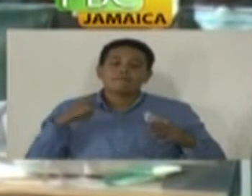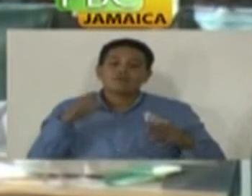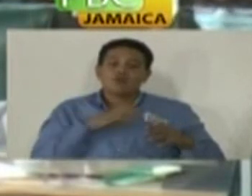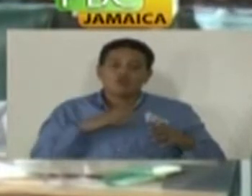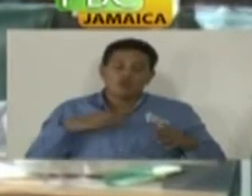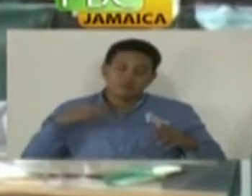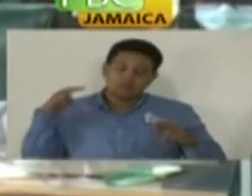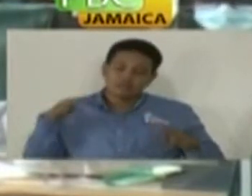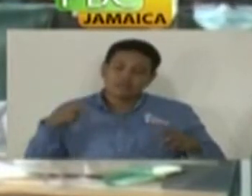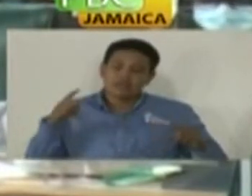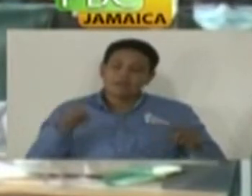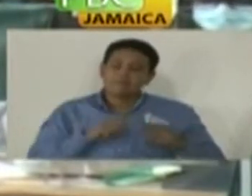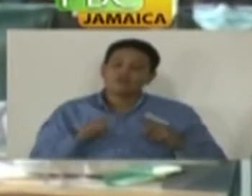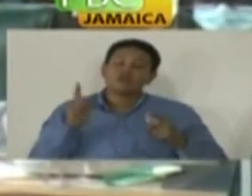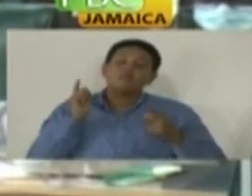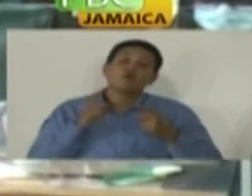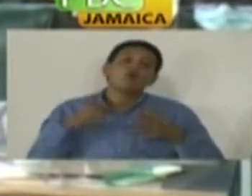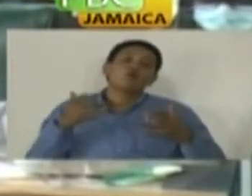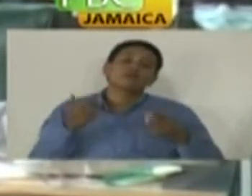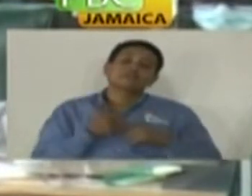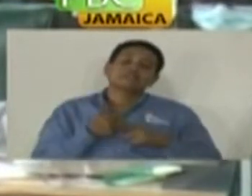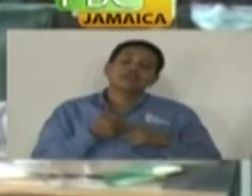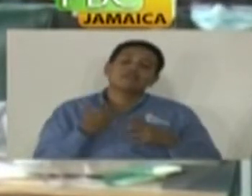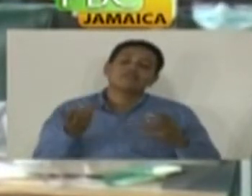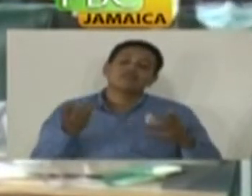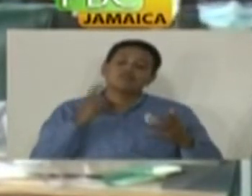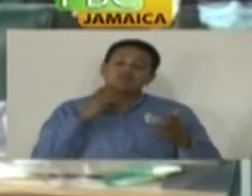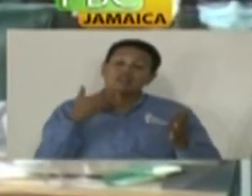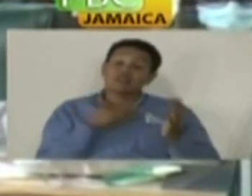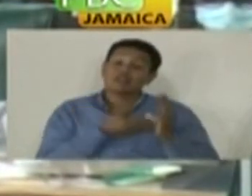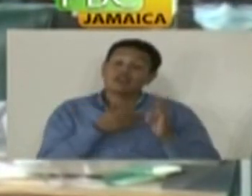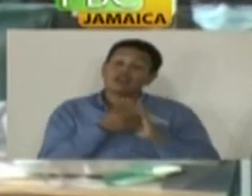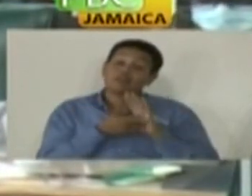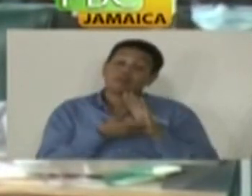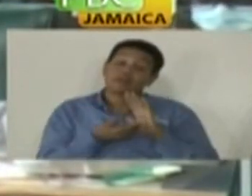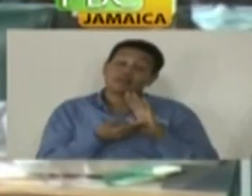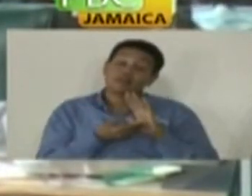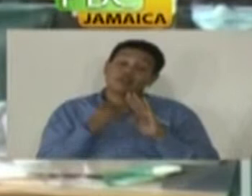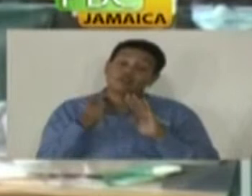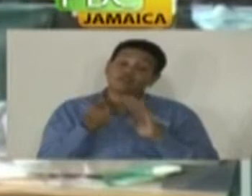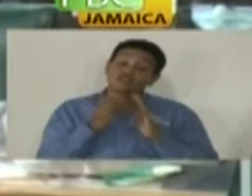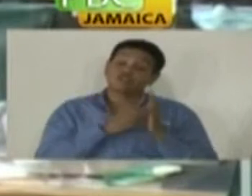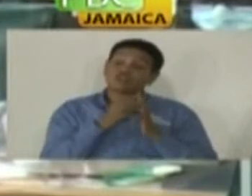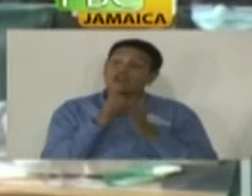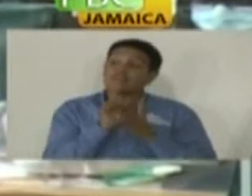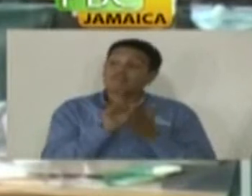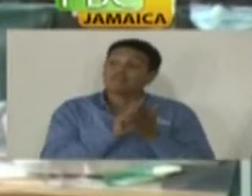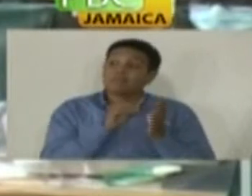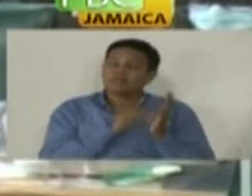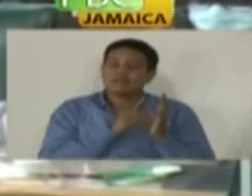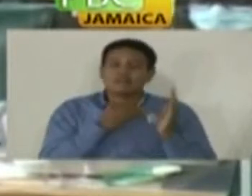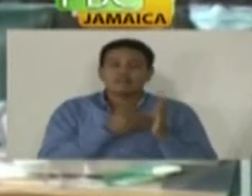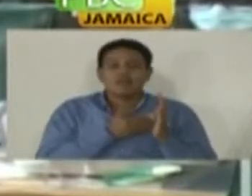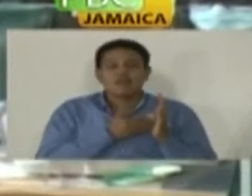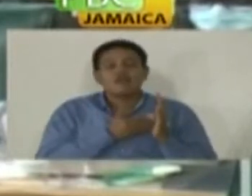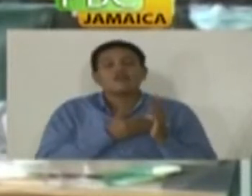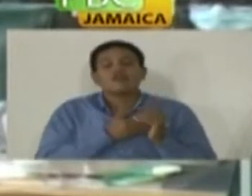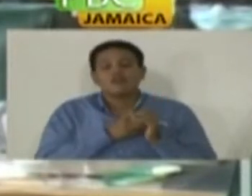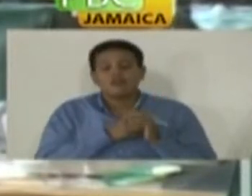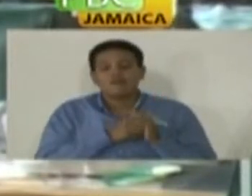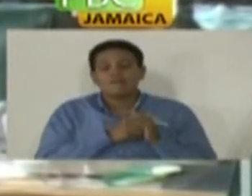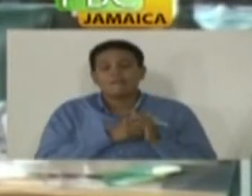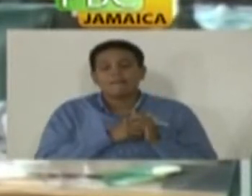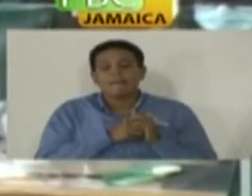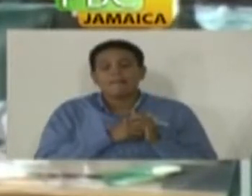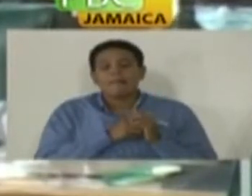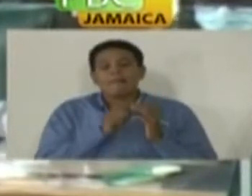then. But the point is that it had been in the bill, in the original draft of the bill, and